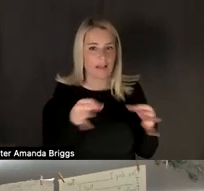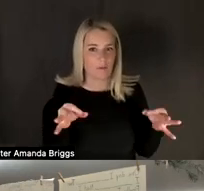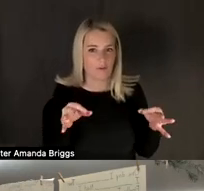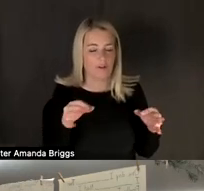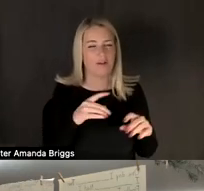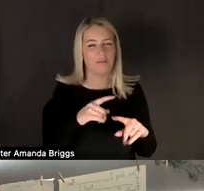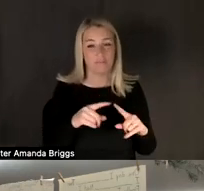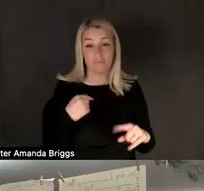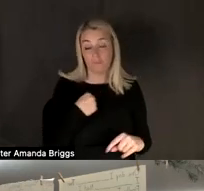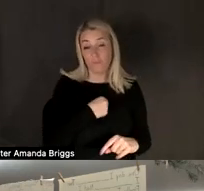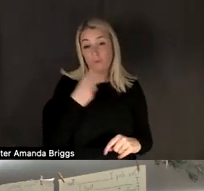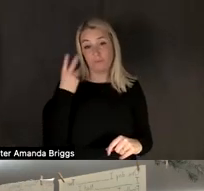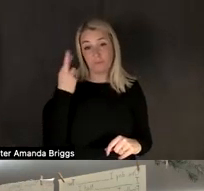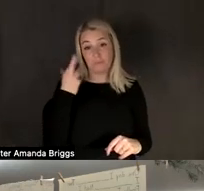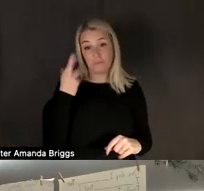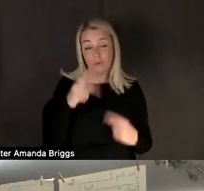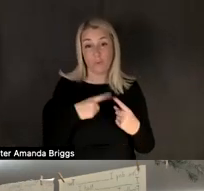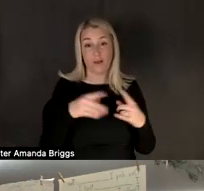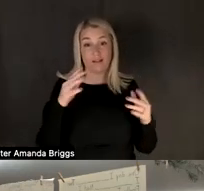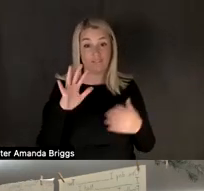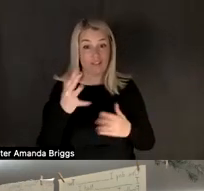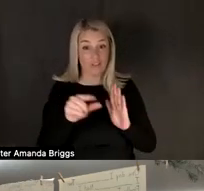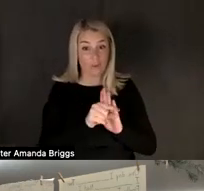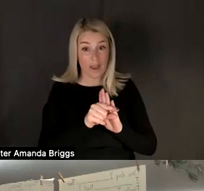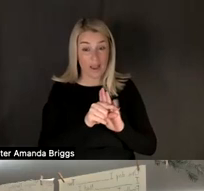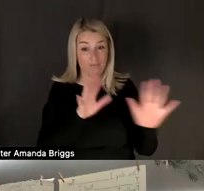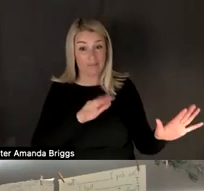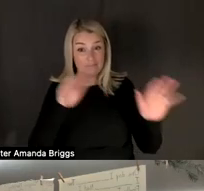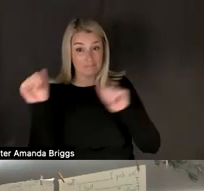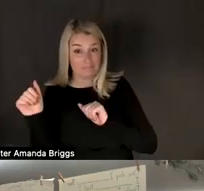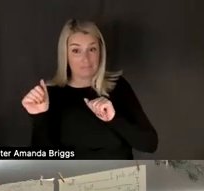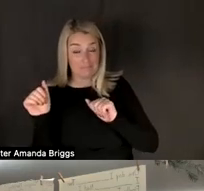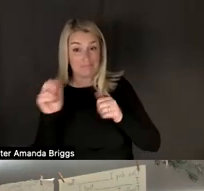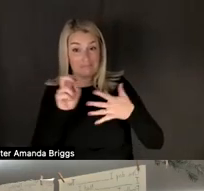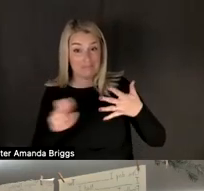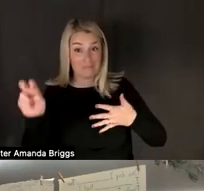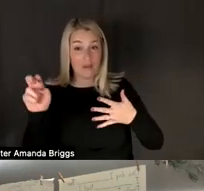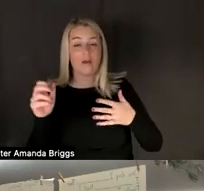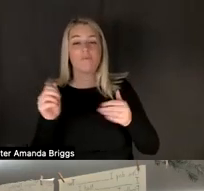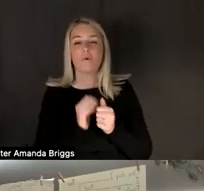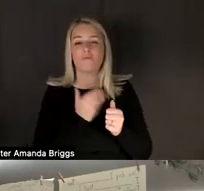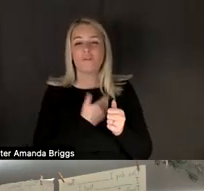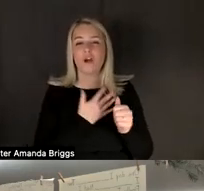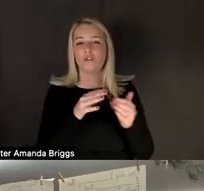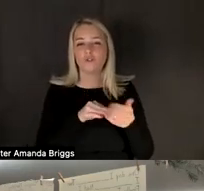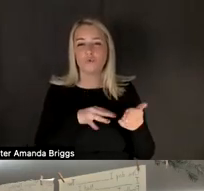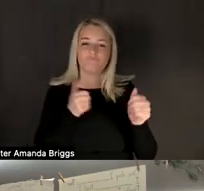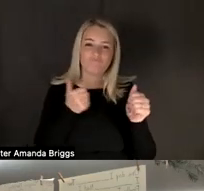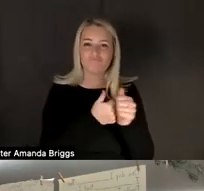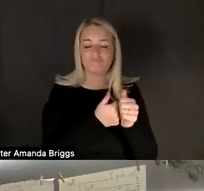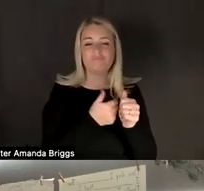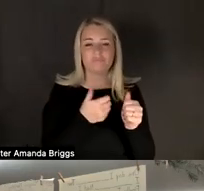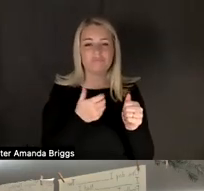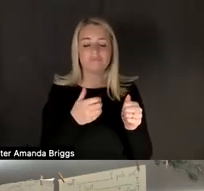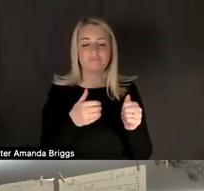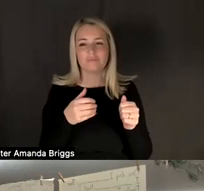by the time they leave us in 5th grade, most of our students have caught up and they're scoring average compared to other